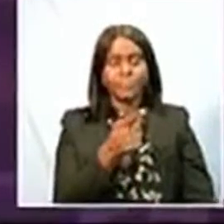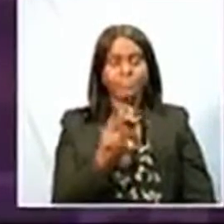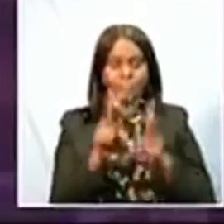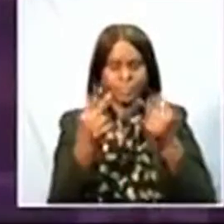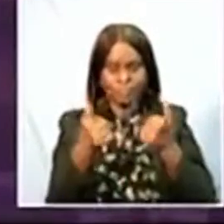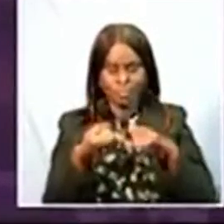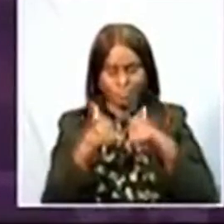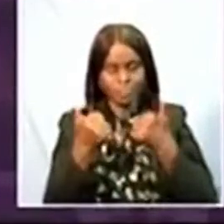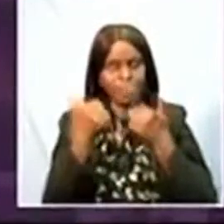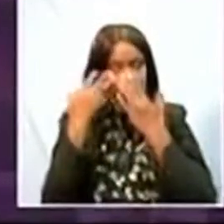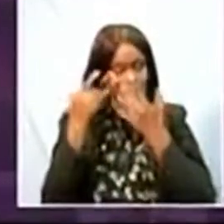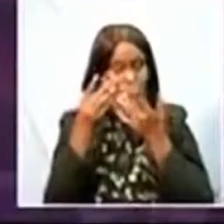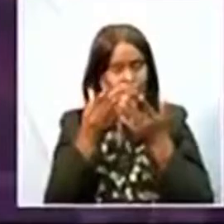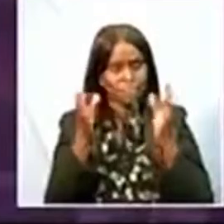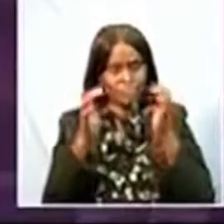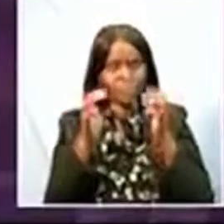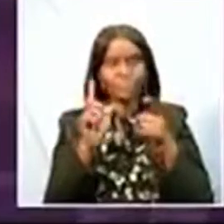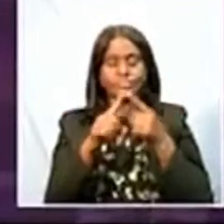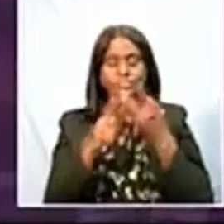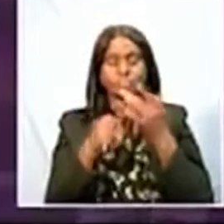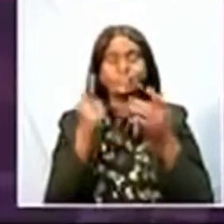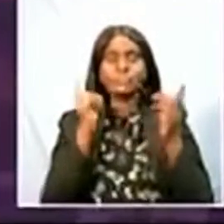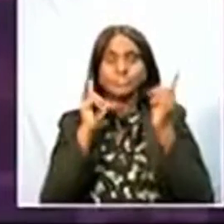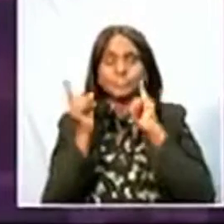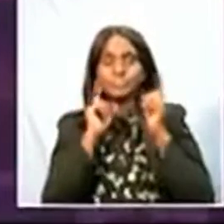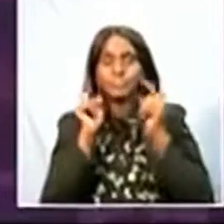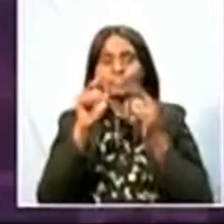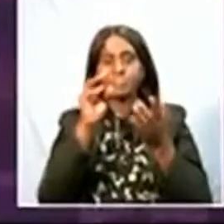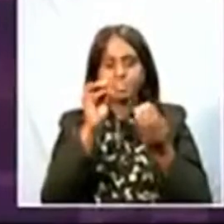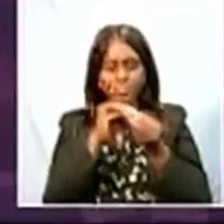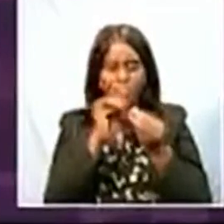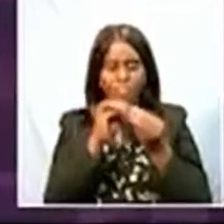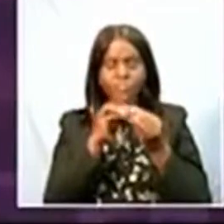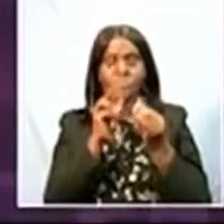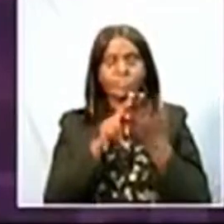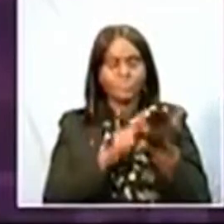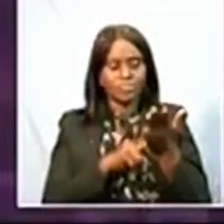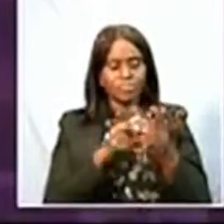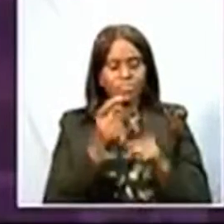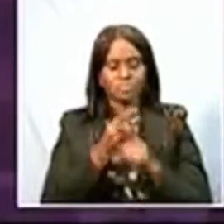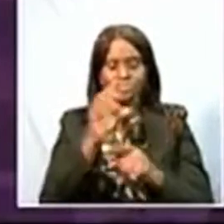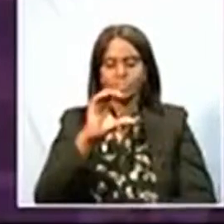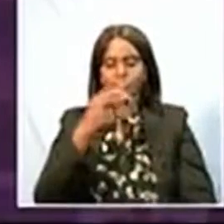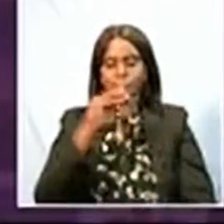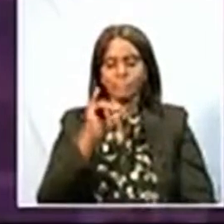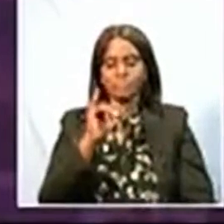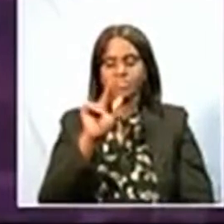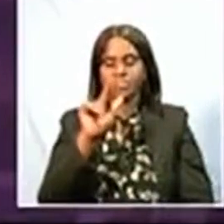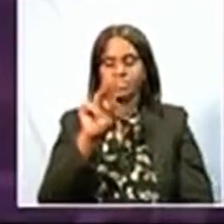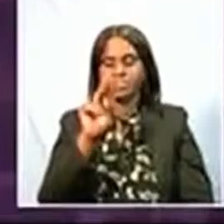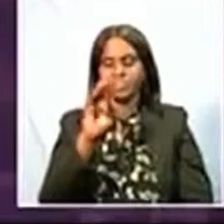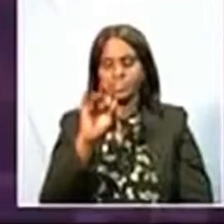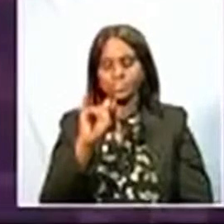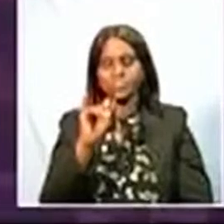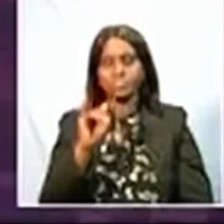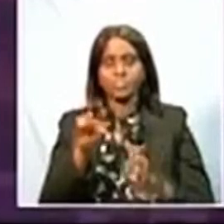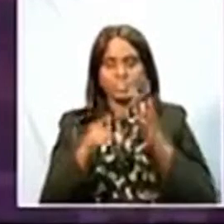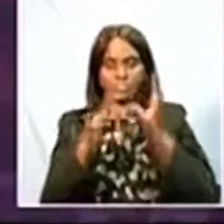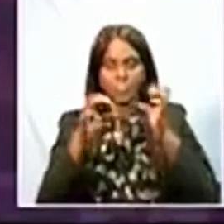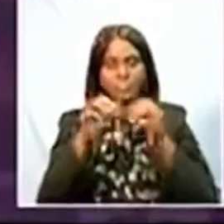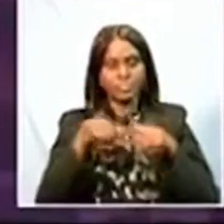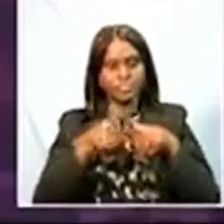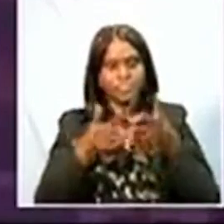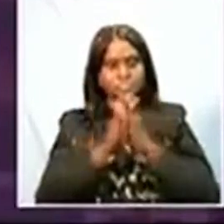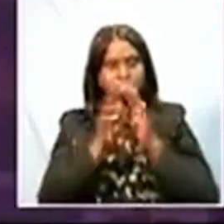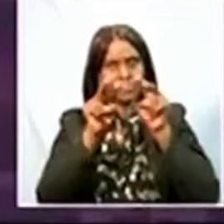So we do expect the committee to receive one more submission from Chilubi Town Council. And of course, we urge